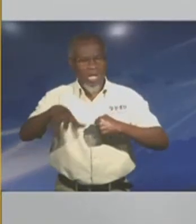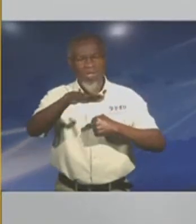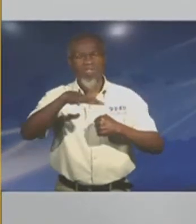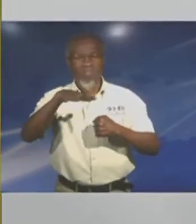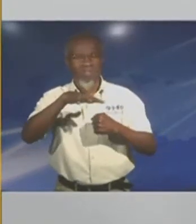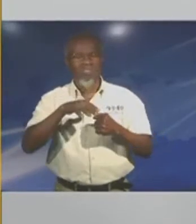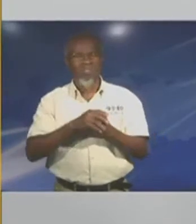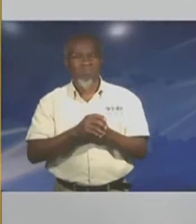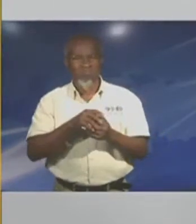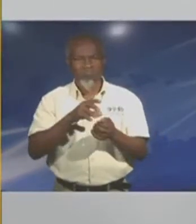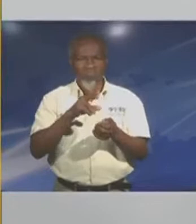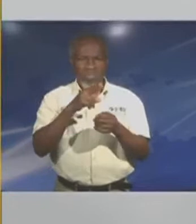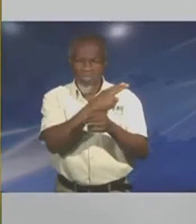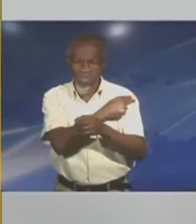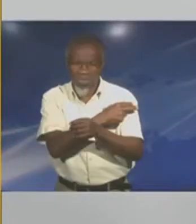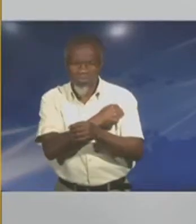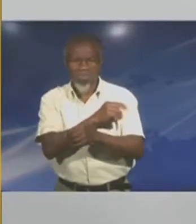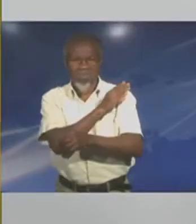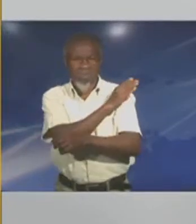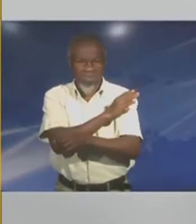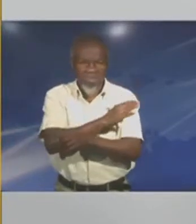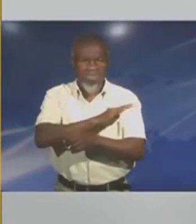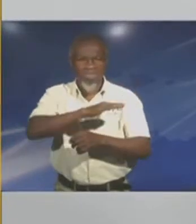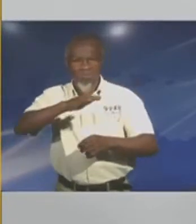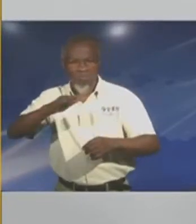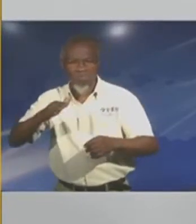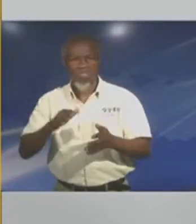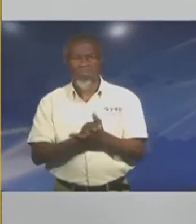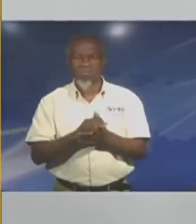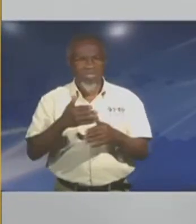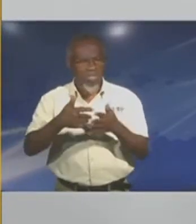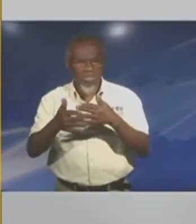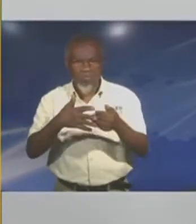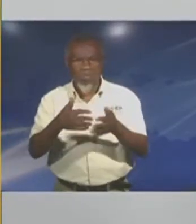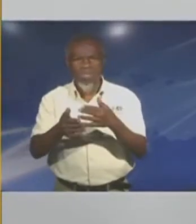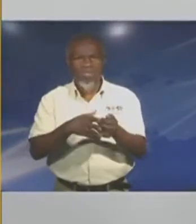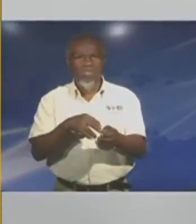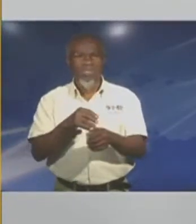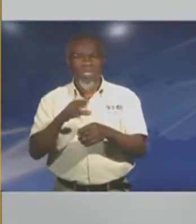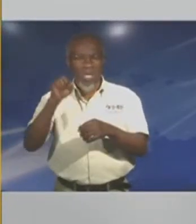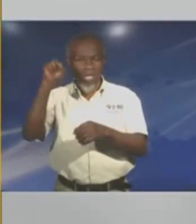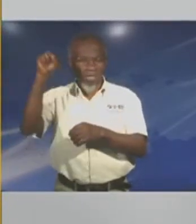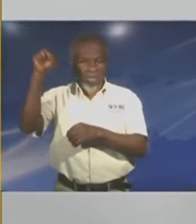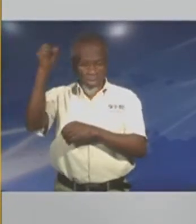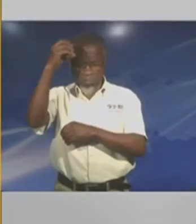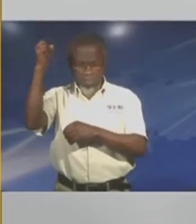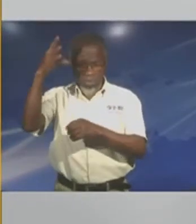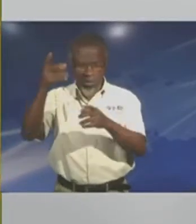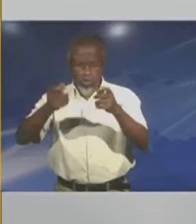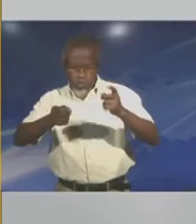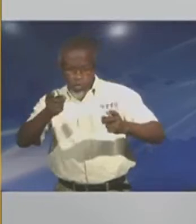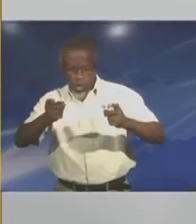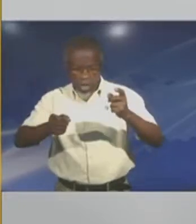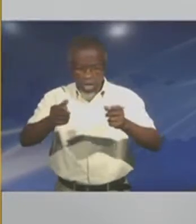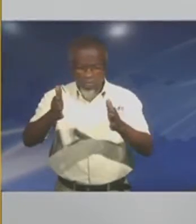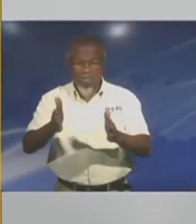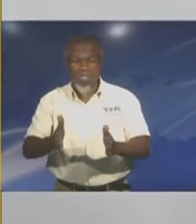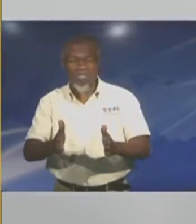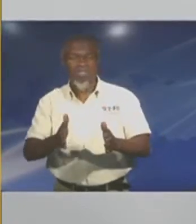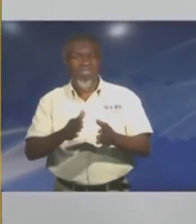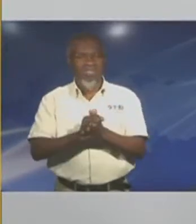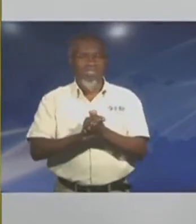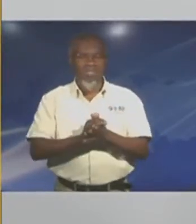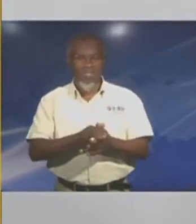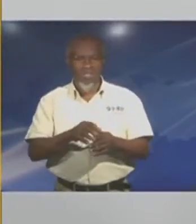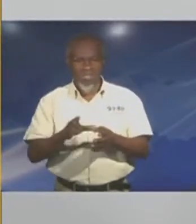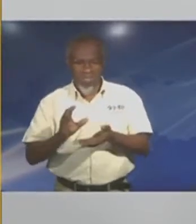administrative professionals, CEOs, cleaners, ambulance drivers, and laboratory staff, and so many others, continue